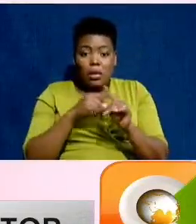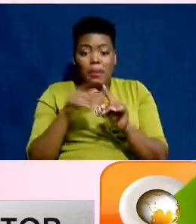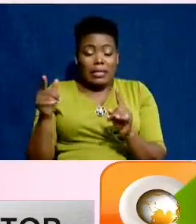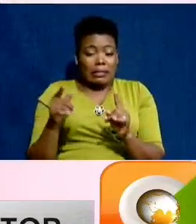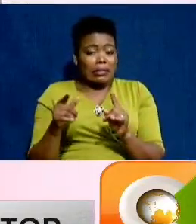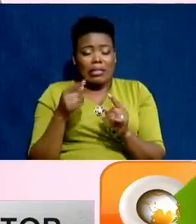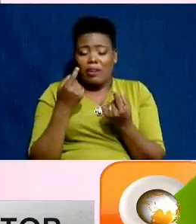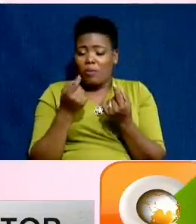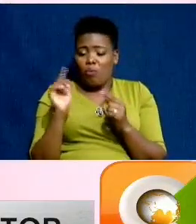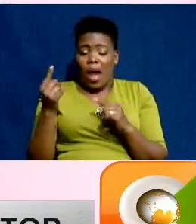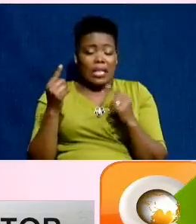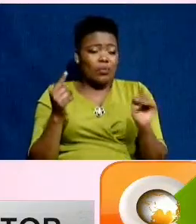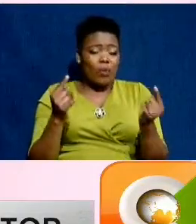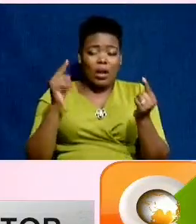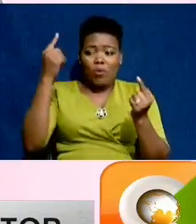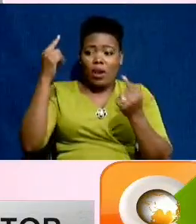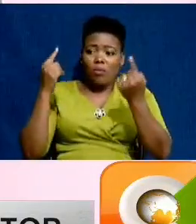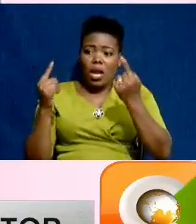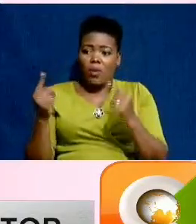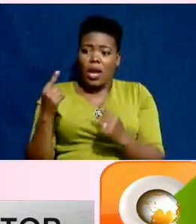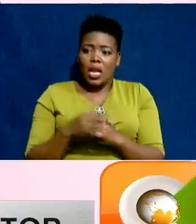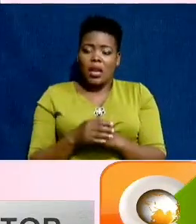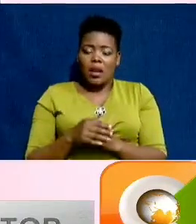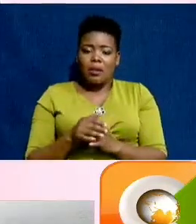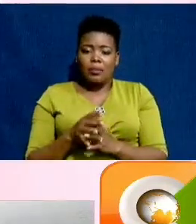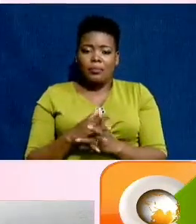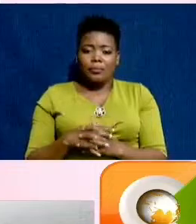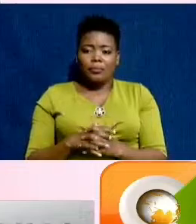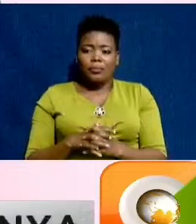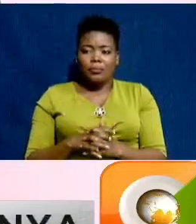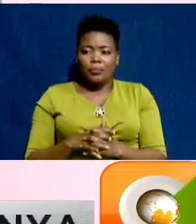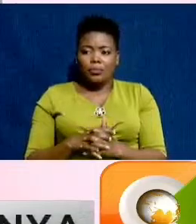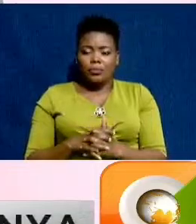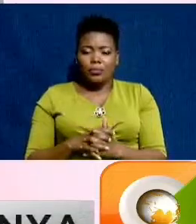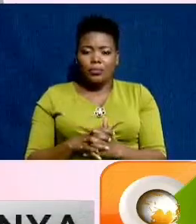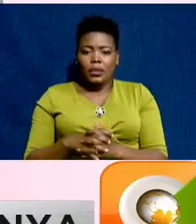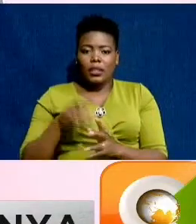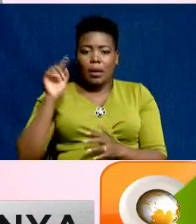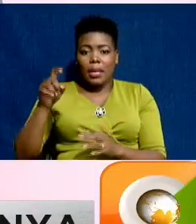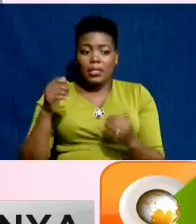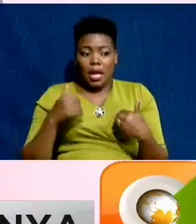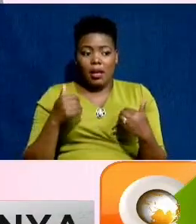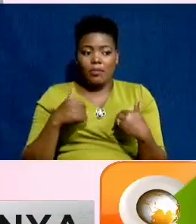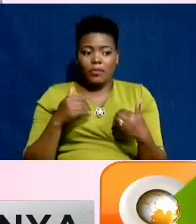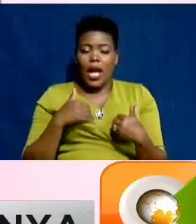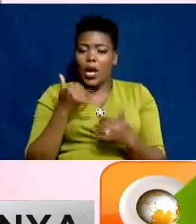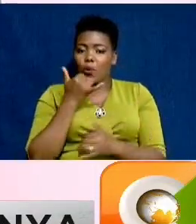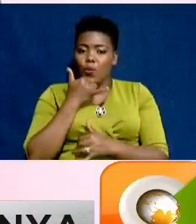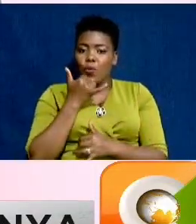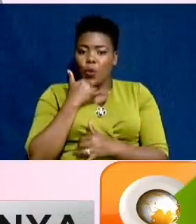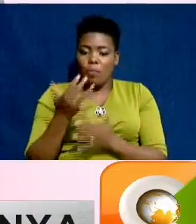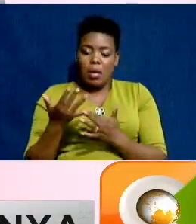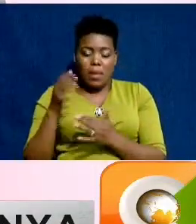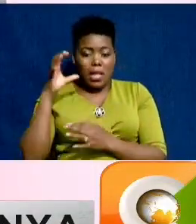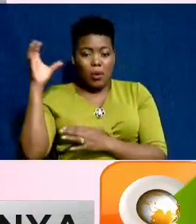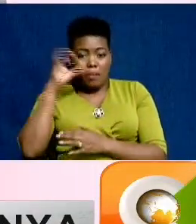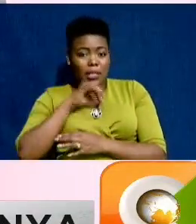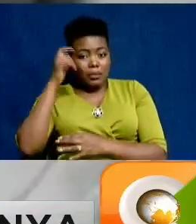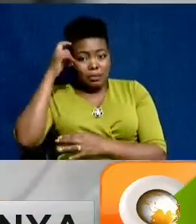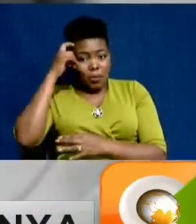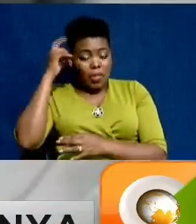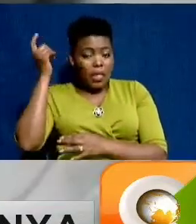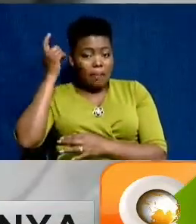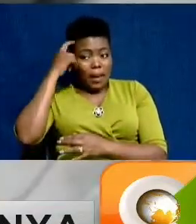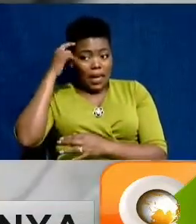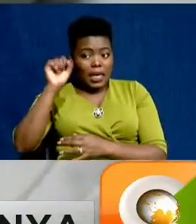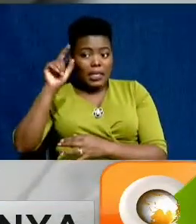There must have been an error in the first definition of brainstem reflexes absence, and therefore brainstem death.